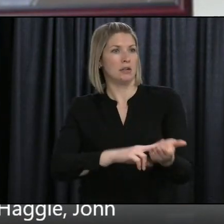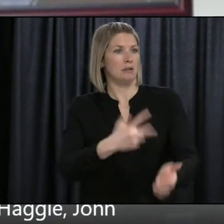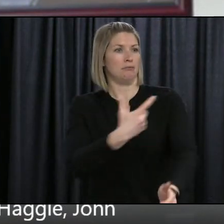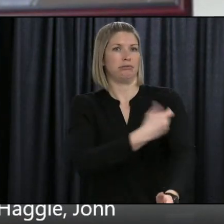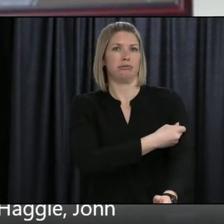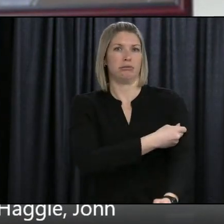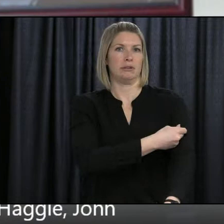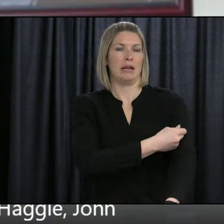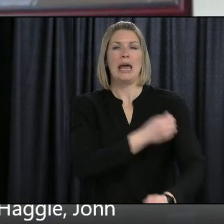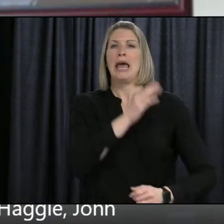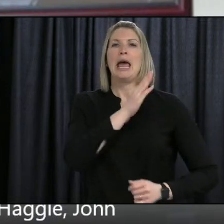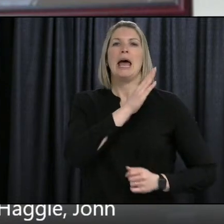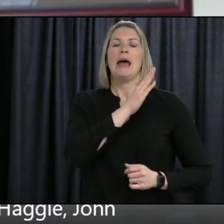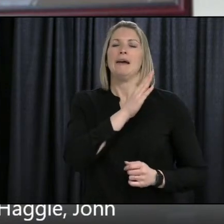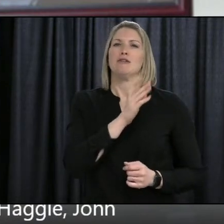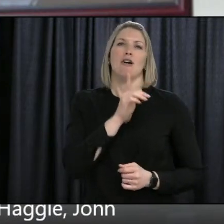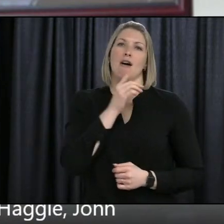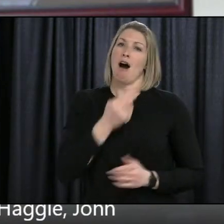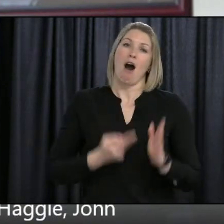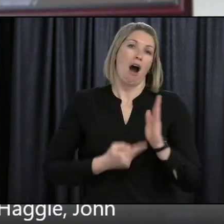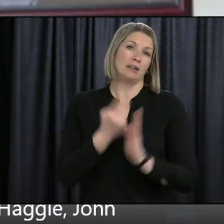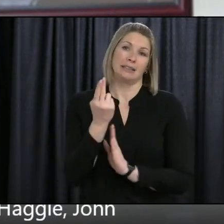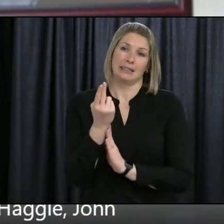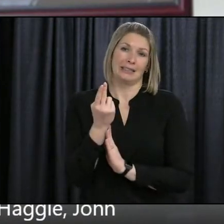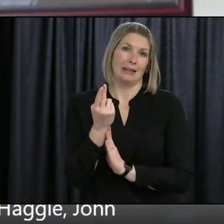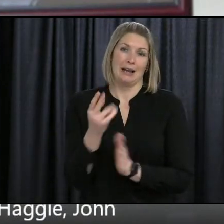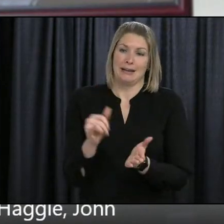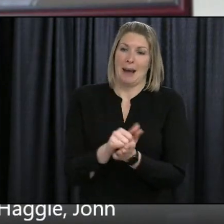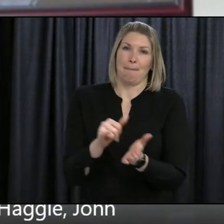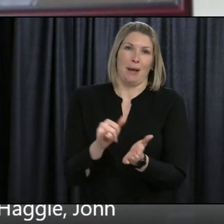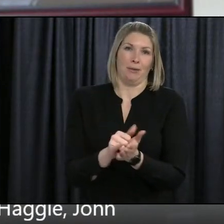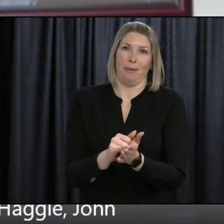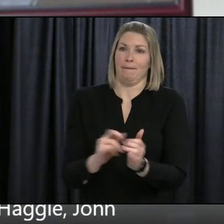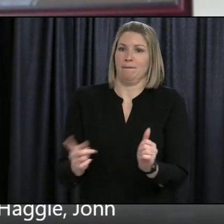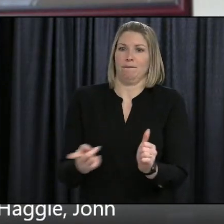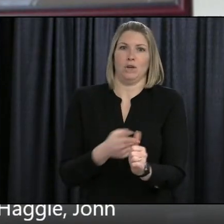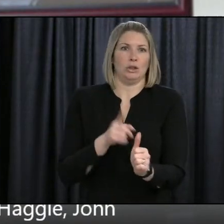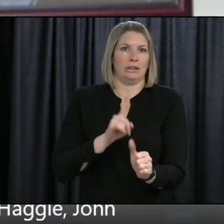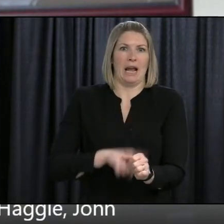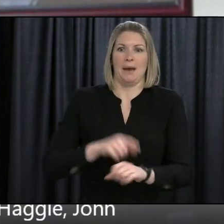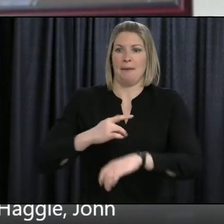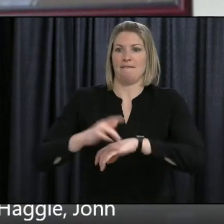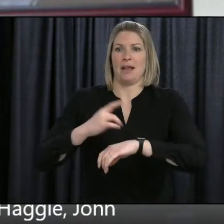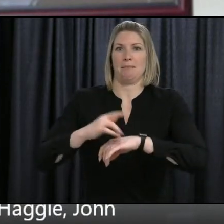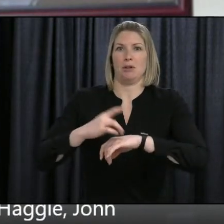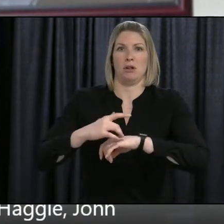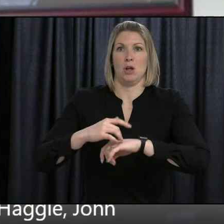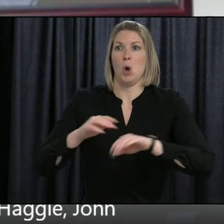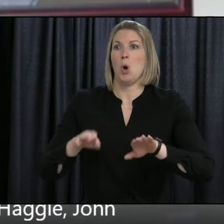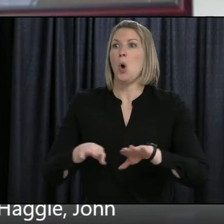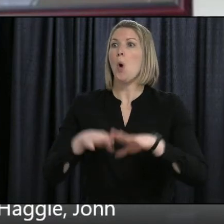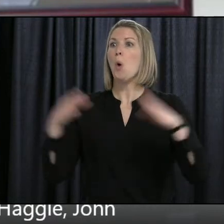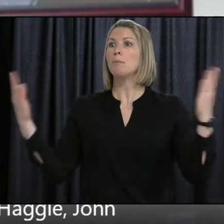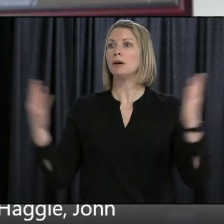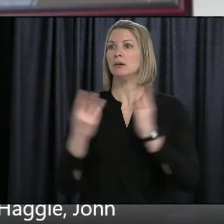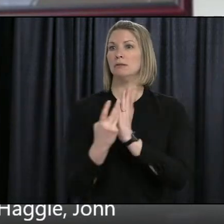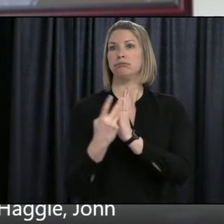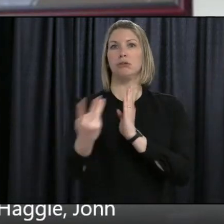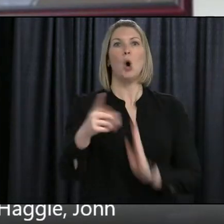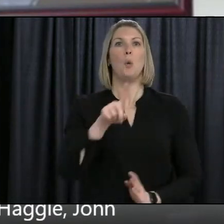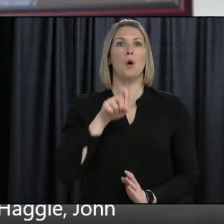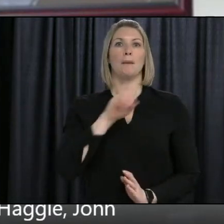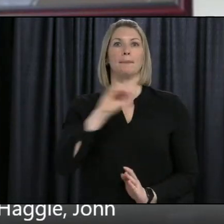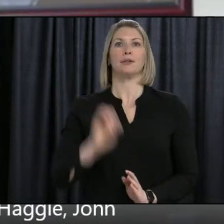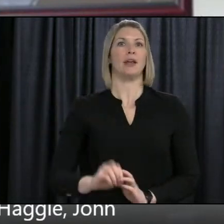that's got to 100% of eligible people. I can certainly go back in line with this question and with some others to find out just how